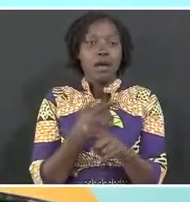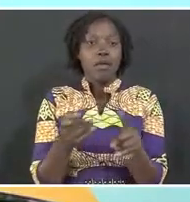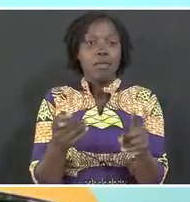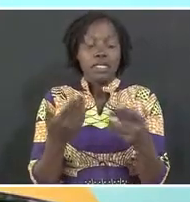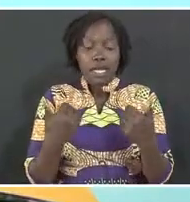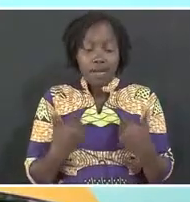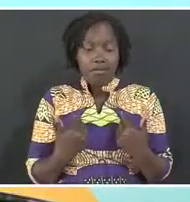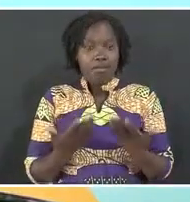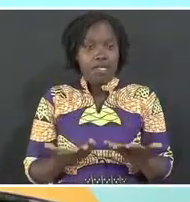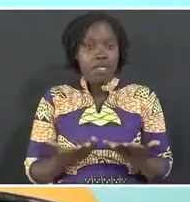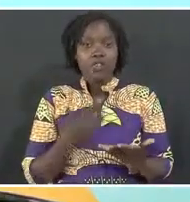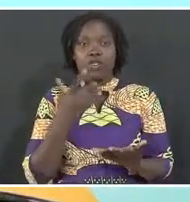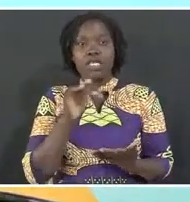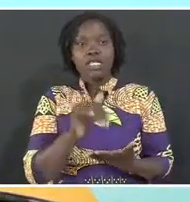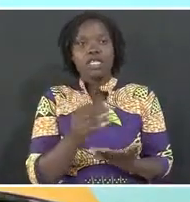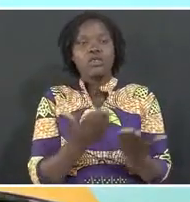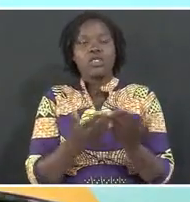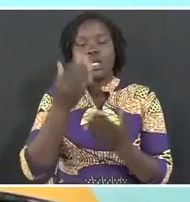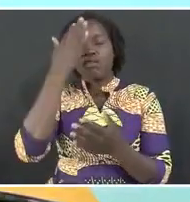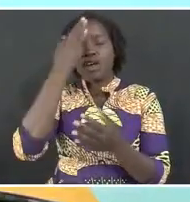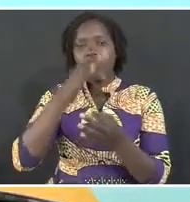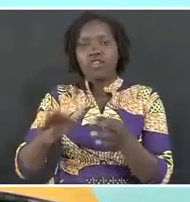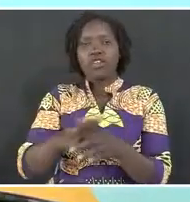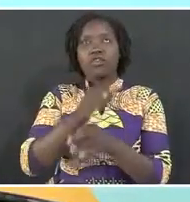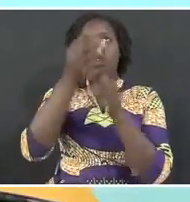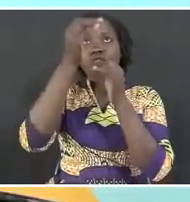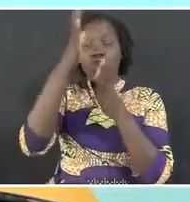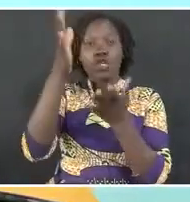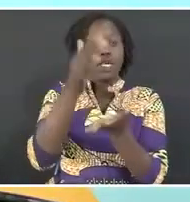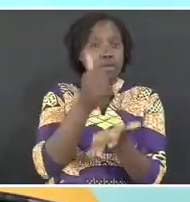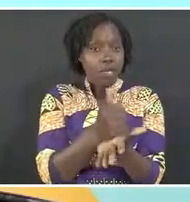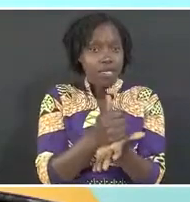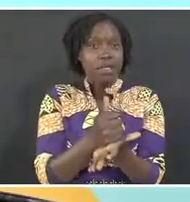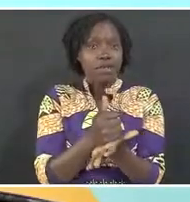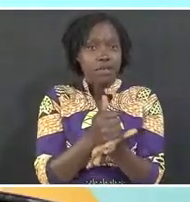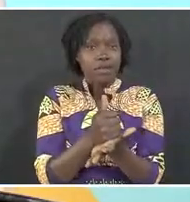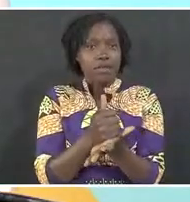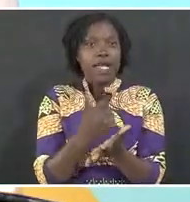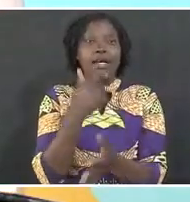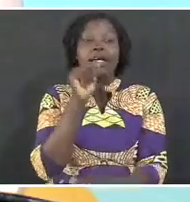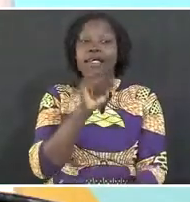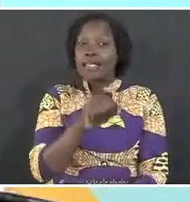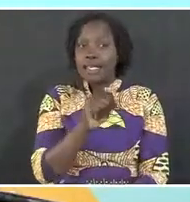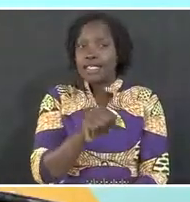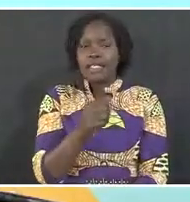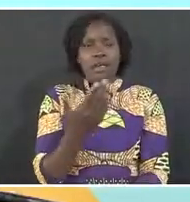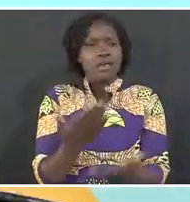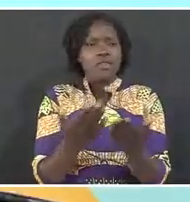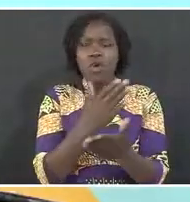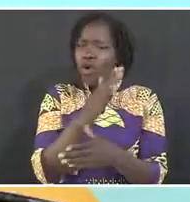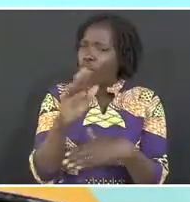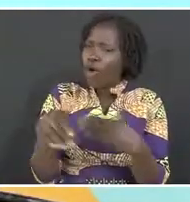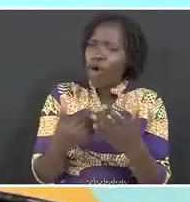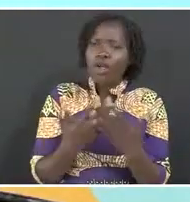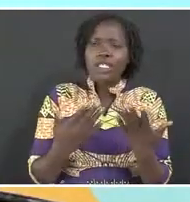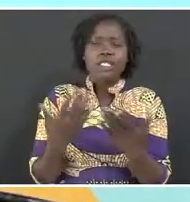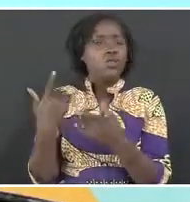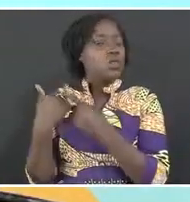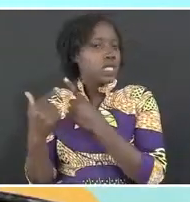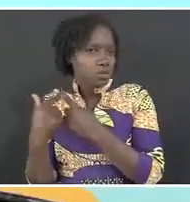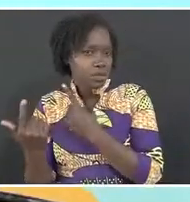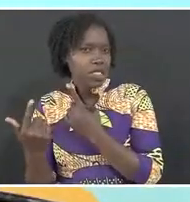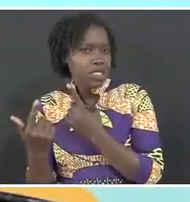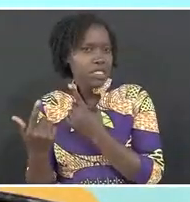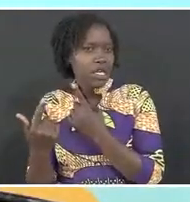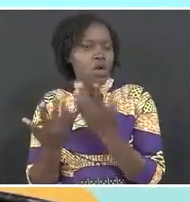am here to say that we serve a faithful God. Amen. Yeah, in spite of what we go through,